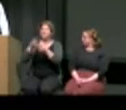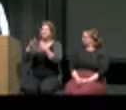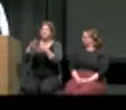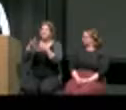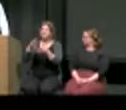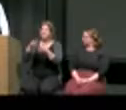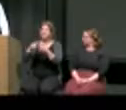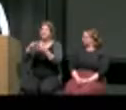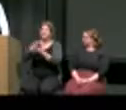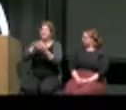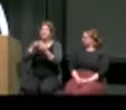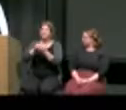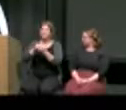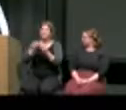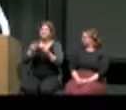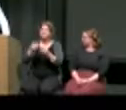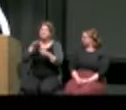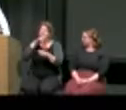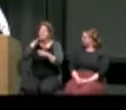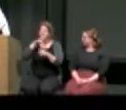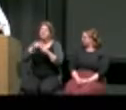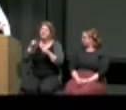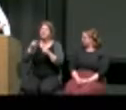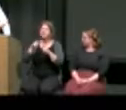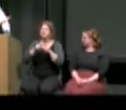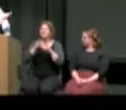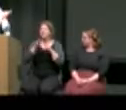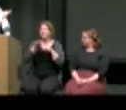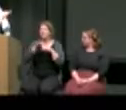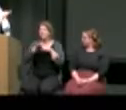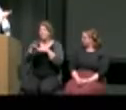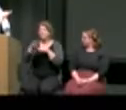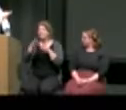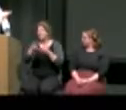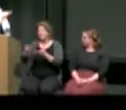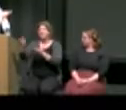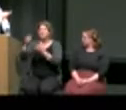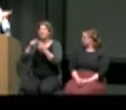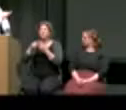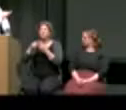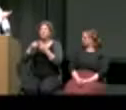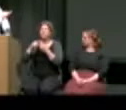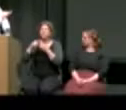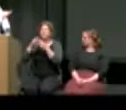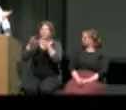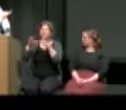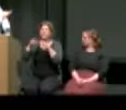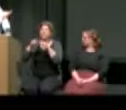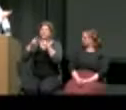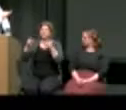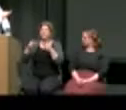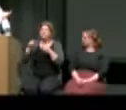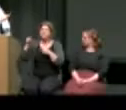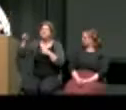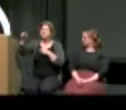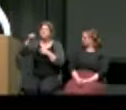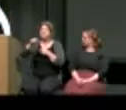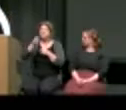into the sediment, and then from there trucked out into the placement cells, which are, the grass areas out